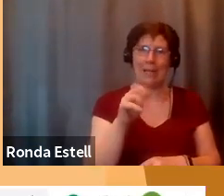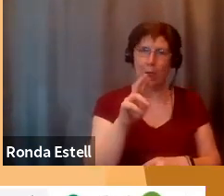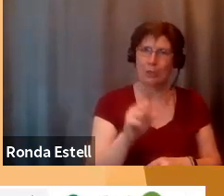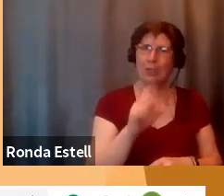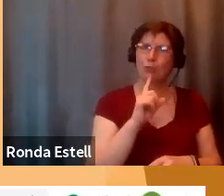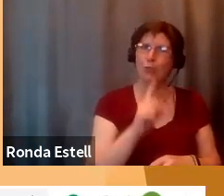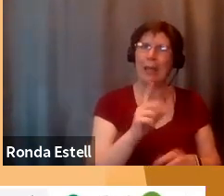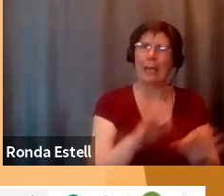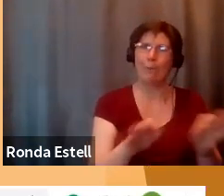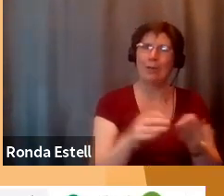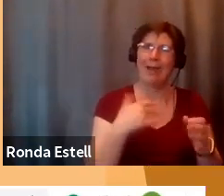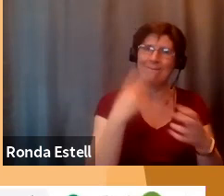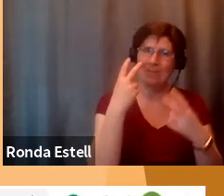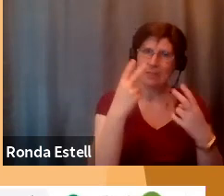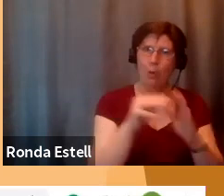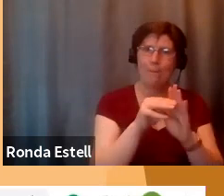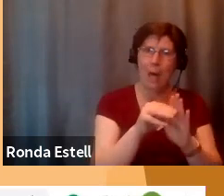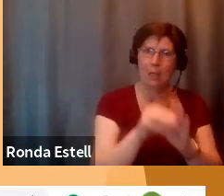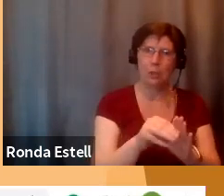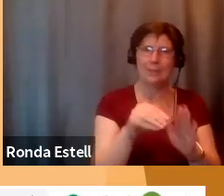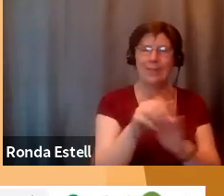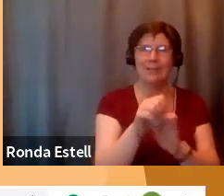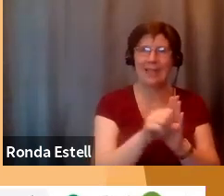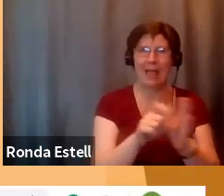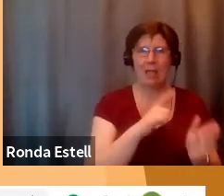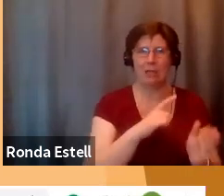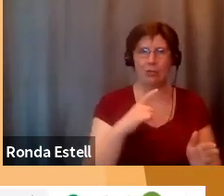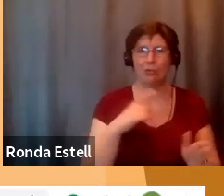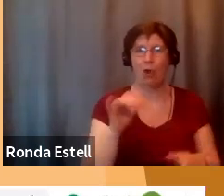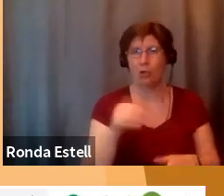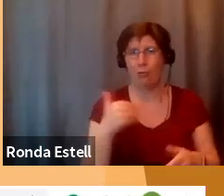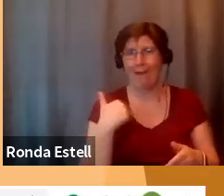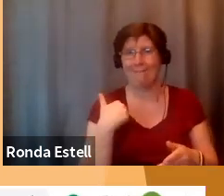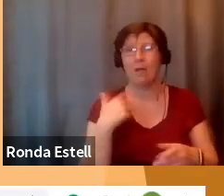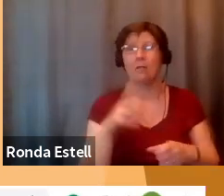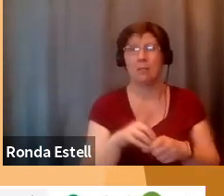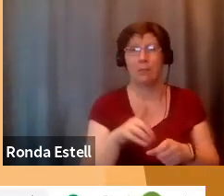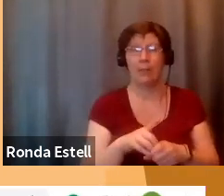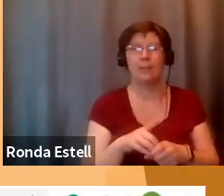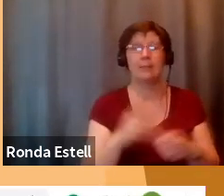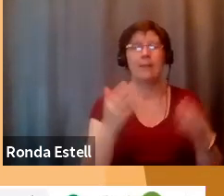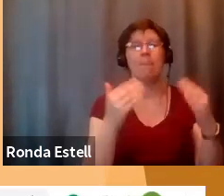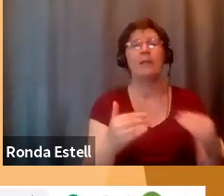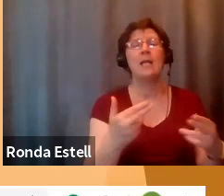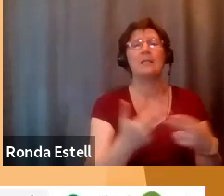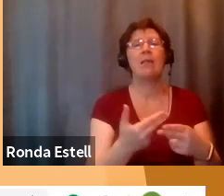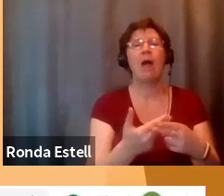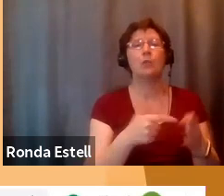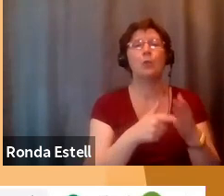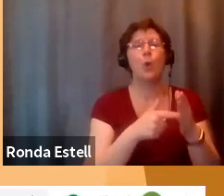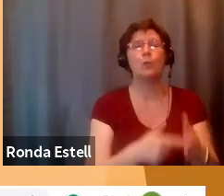in the state legislature that also have disabilities. Thank you. Our next slide